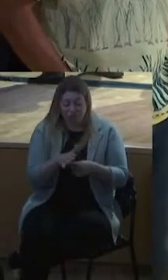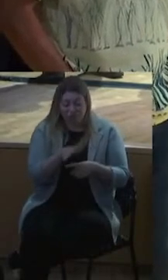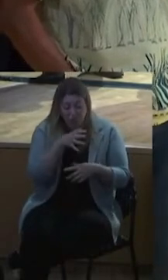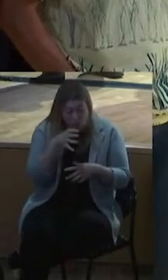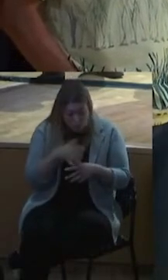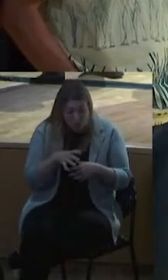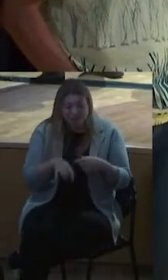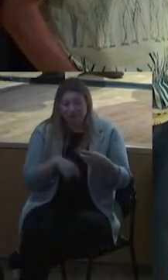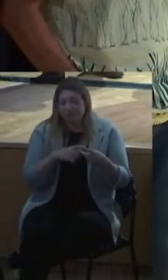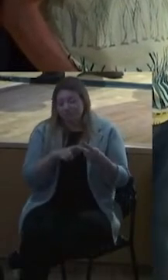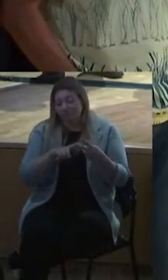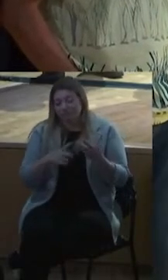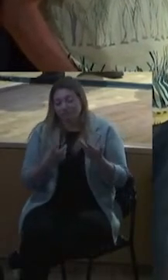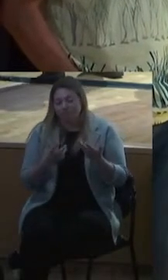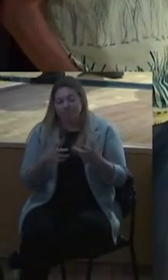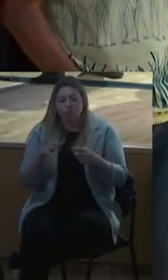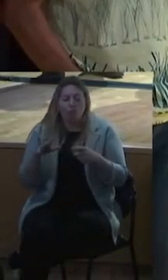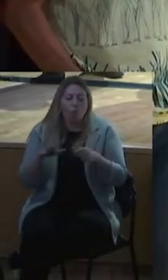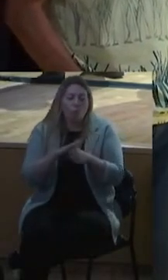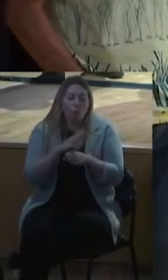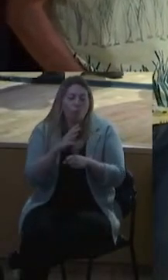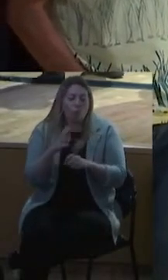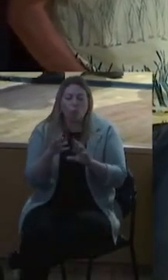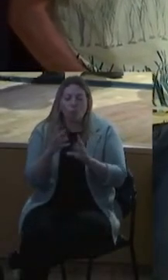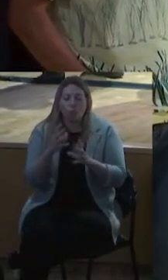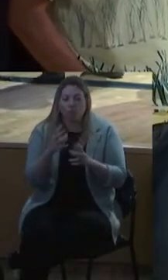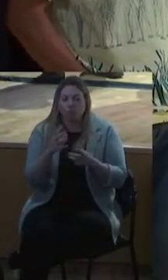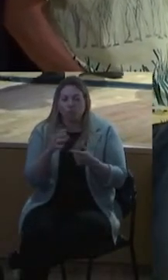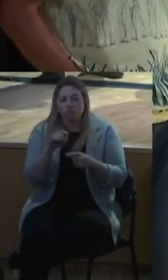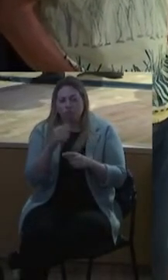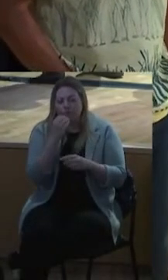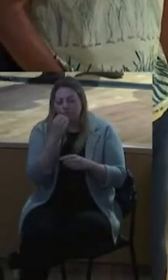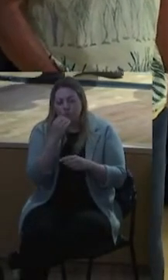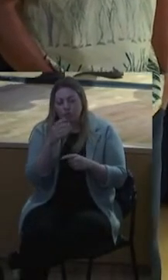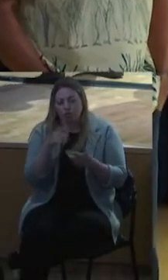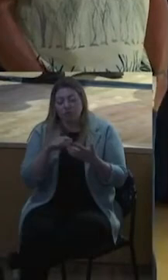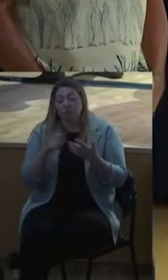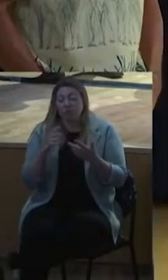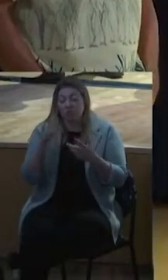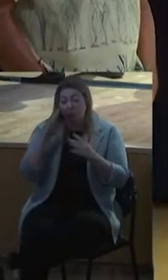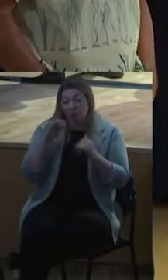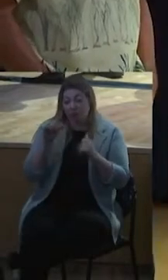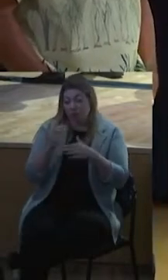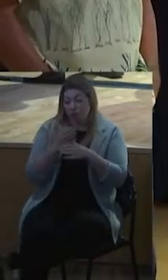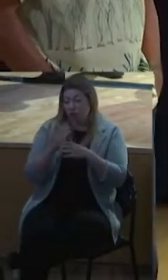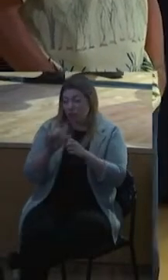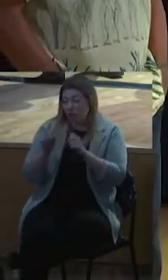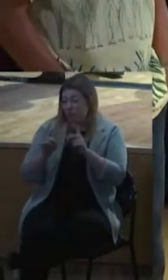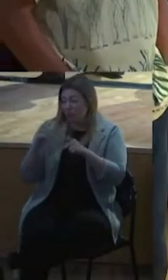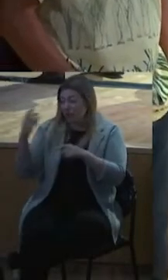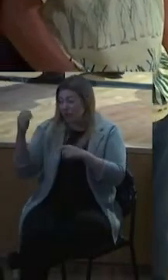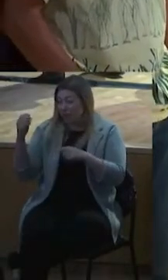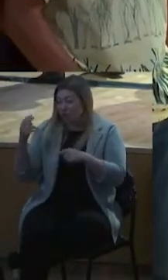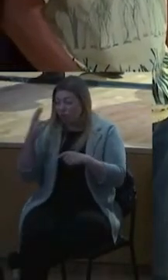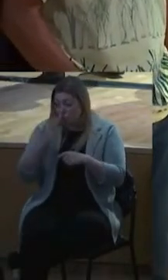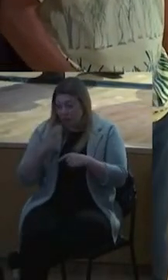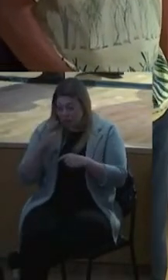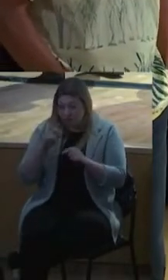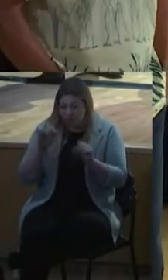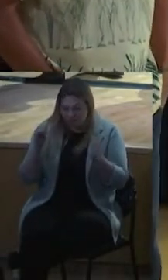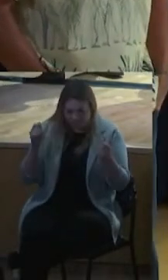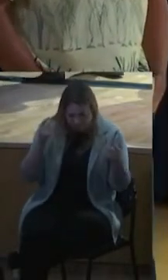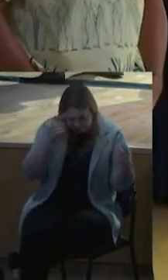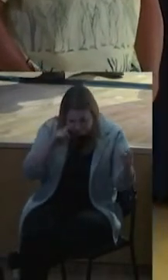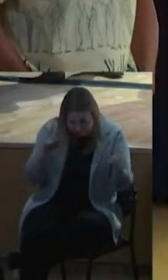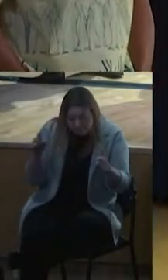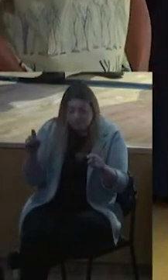when we have platforms like this to share it with the community and share it with other people outside of Hawaii, we can come to a more collective understanding that